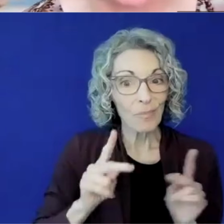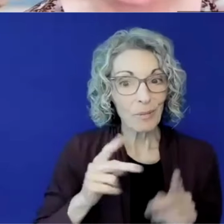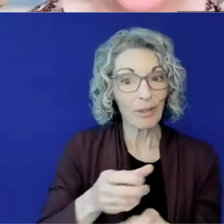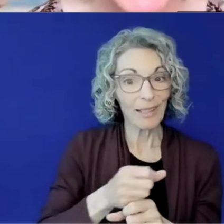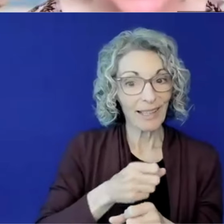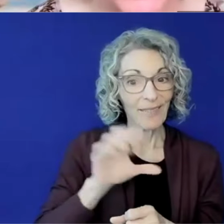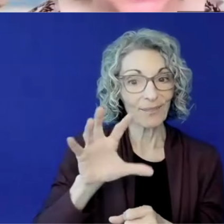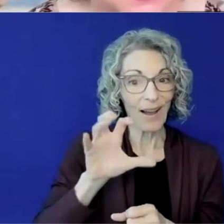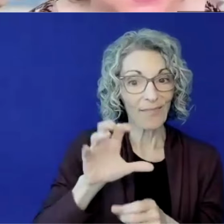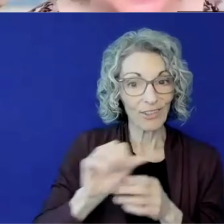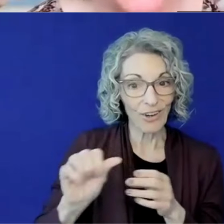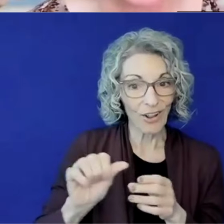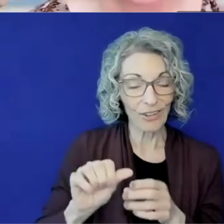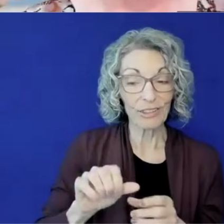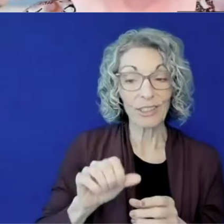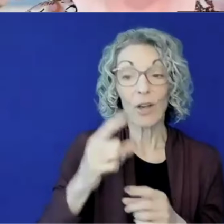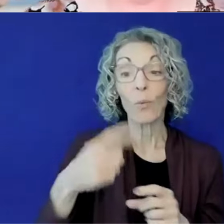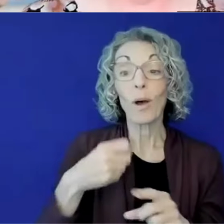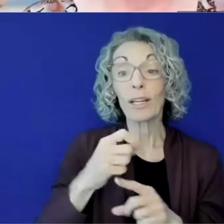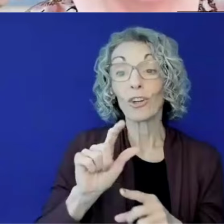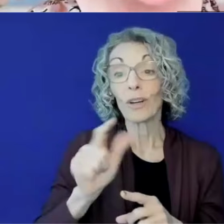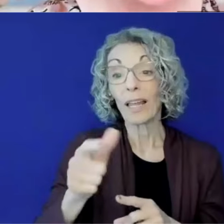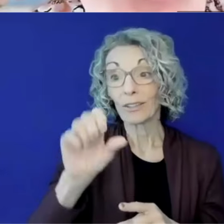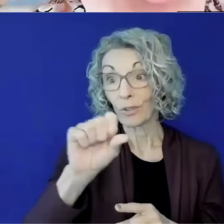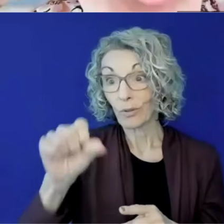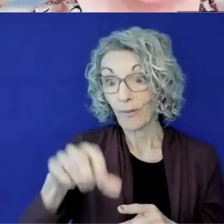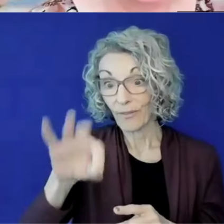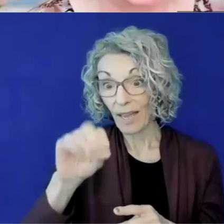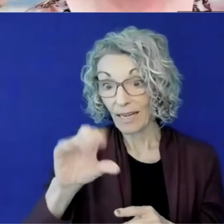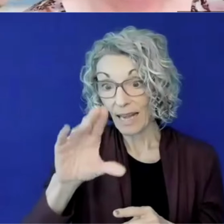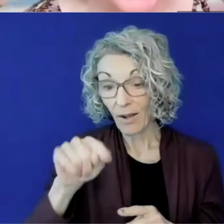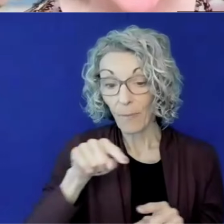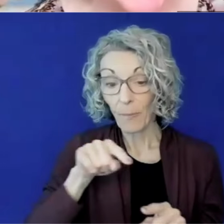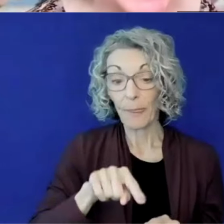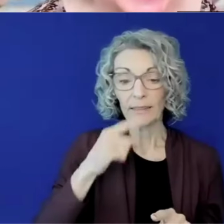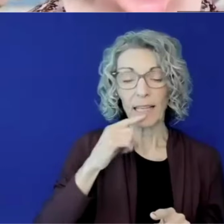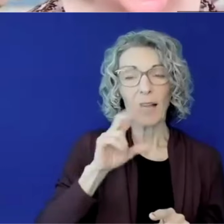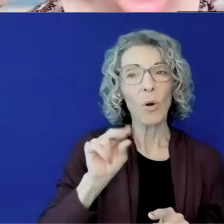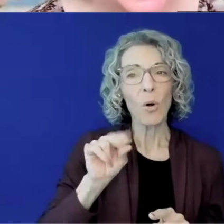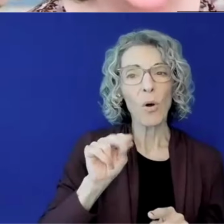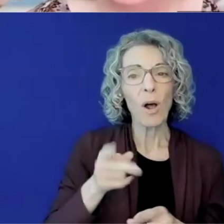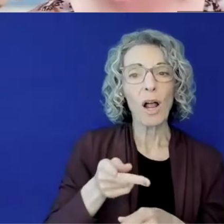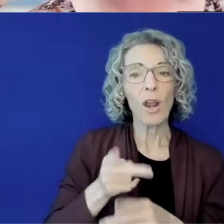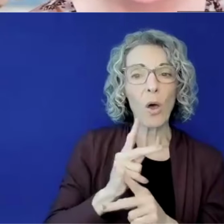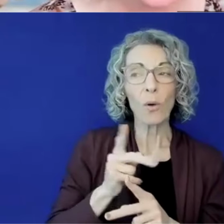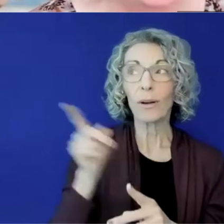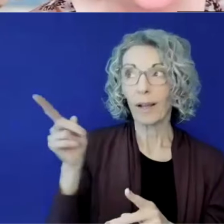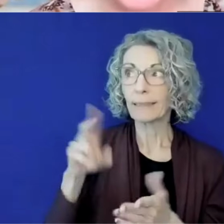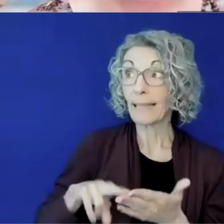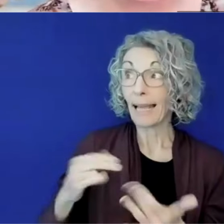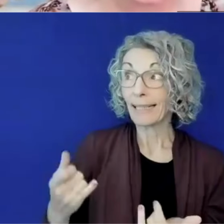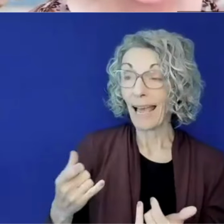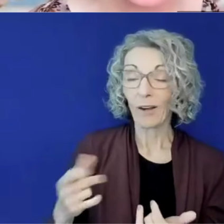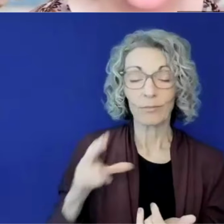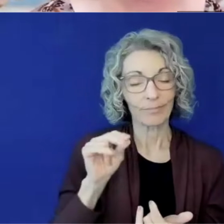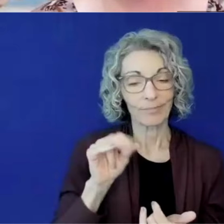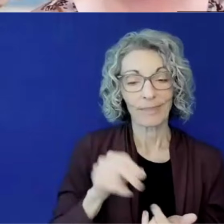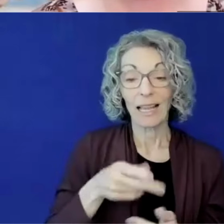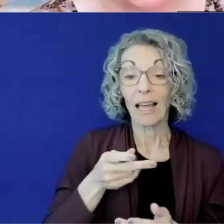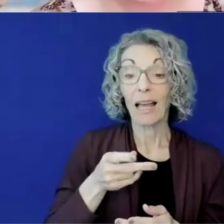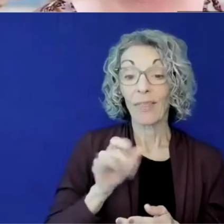Social Security finds out a year later and they try to claim that it was a loan and get a document signed then. Nope, it has to have